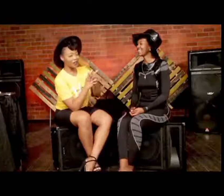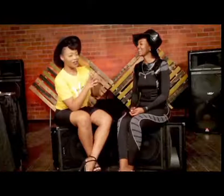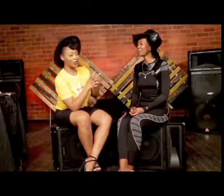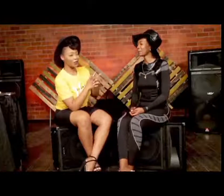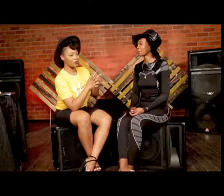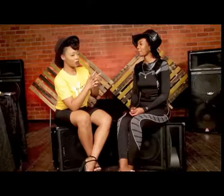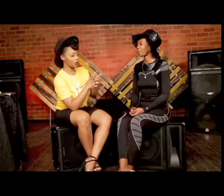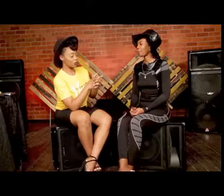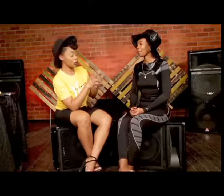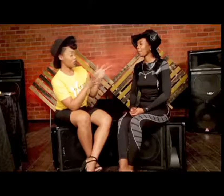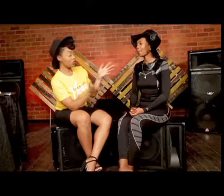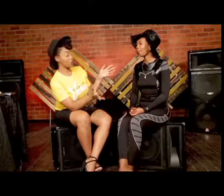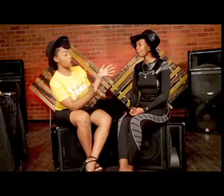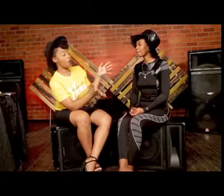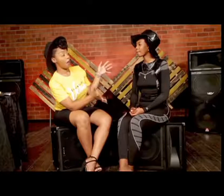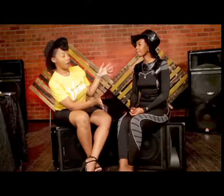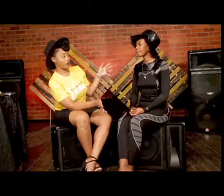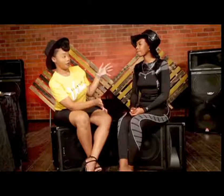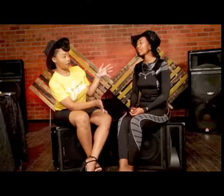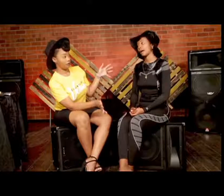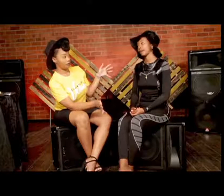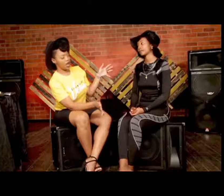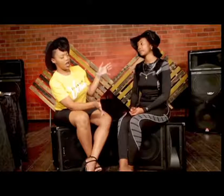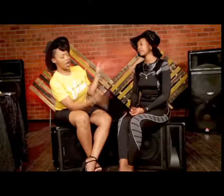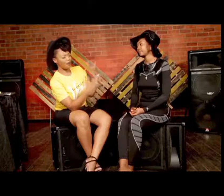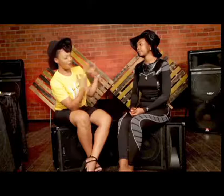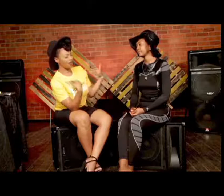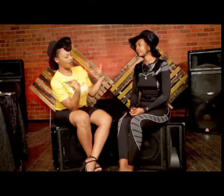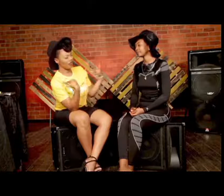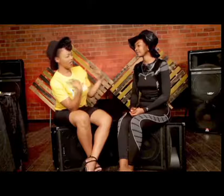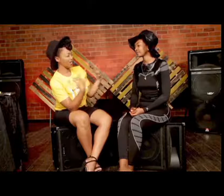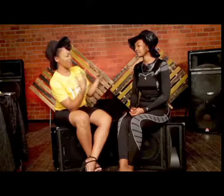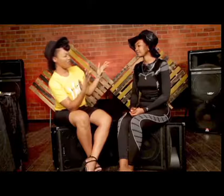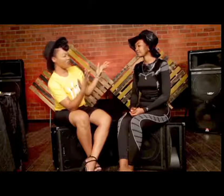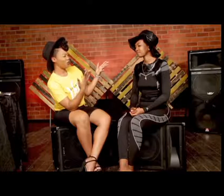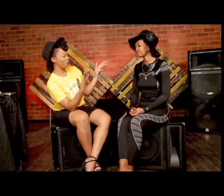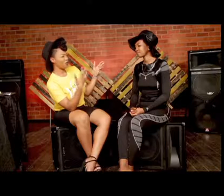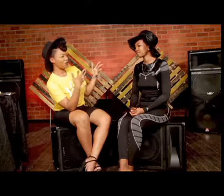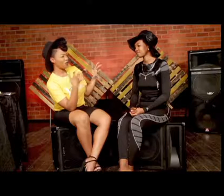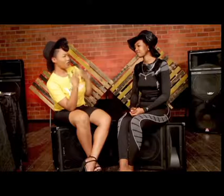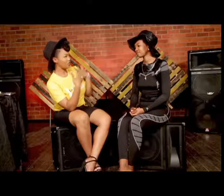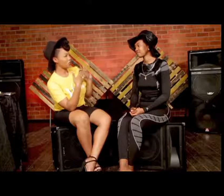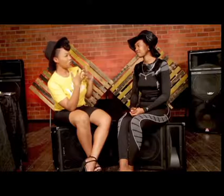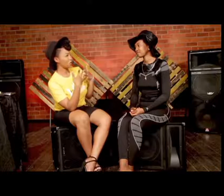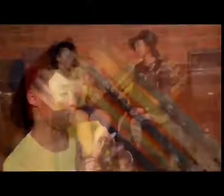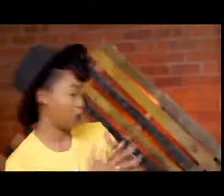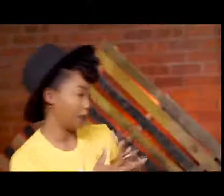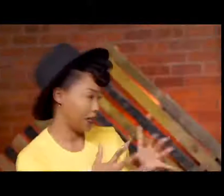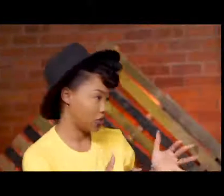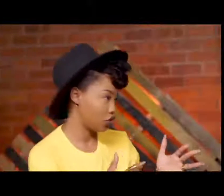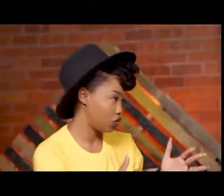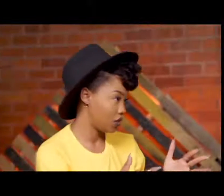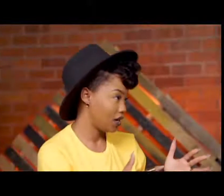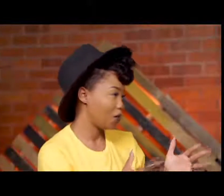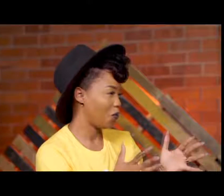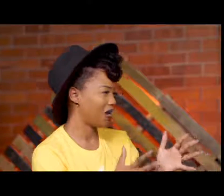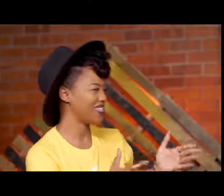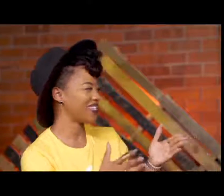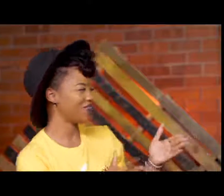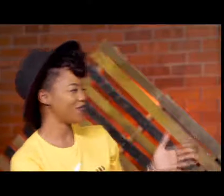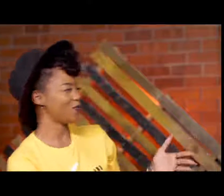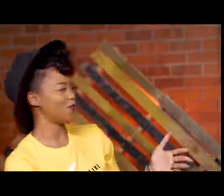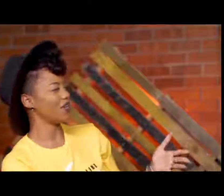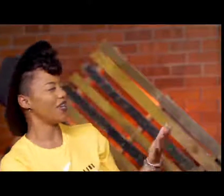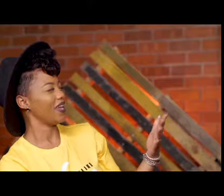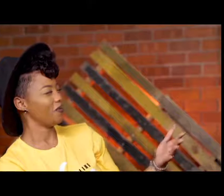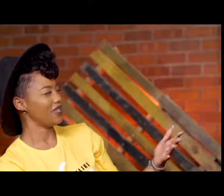so Carrie, thank you so much for joining me. You said you're a rapper. Yeah. I want to know, I never knew, I don't listen to hip-hop much. What